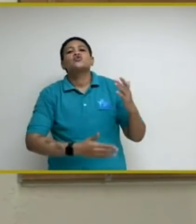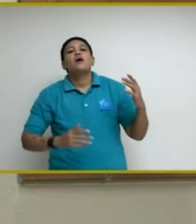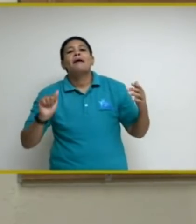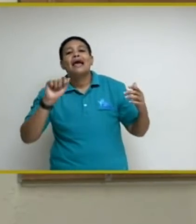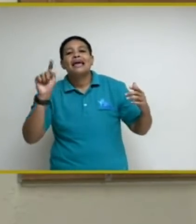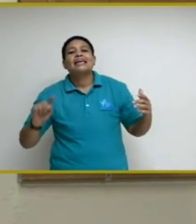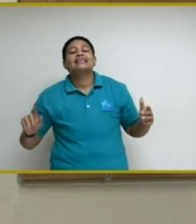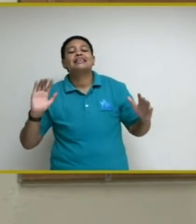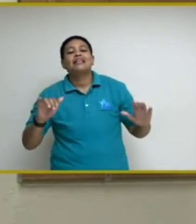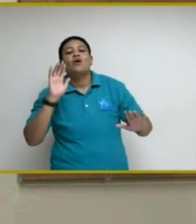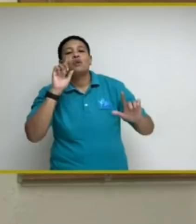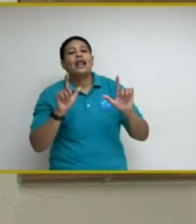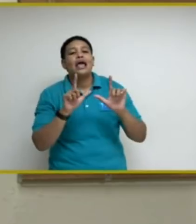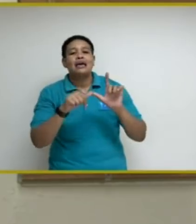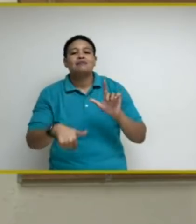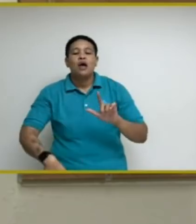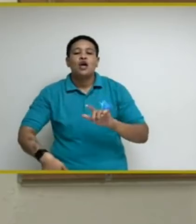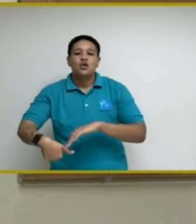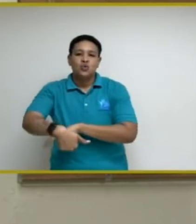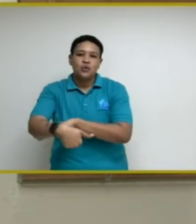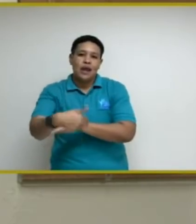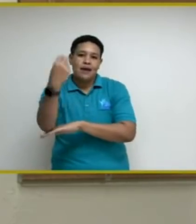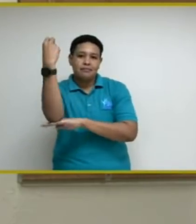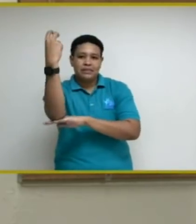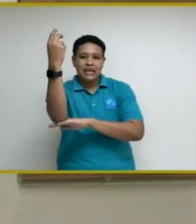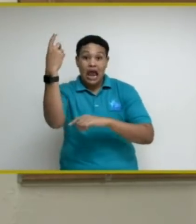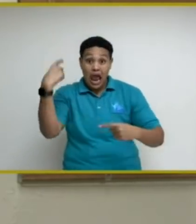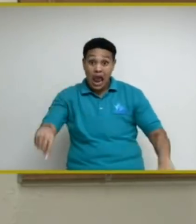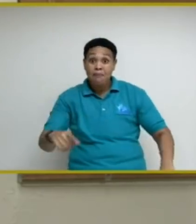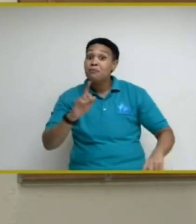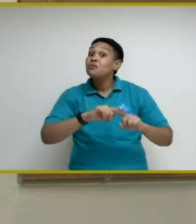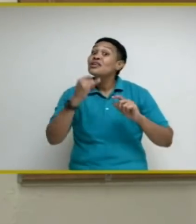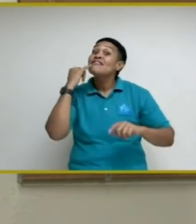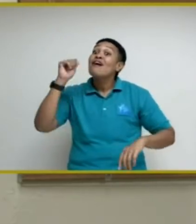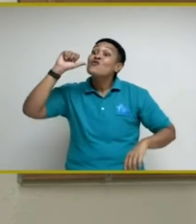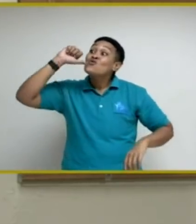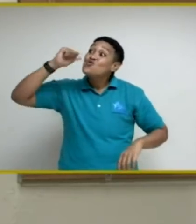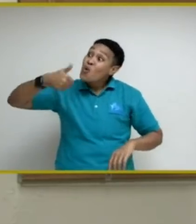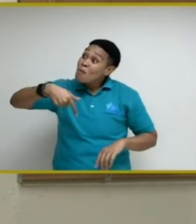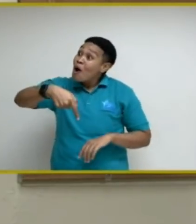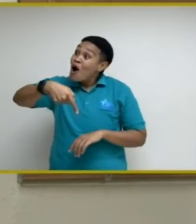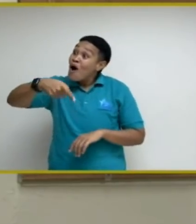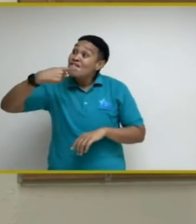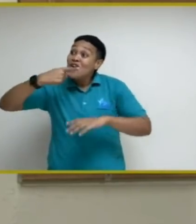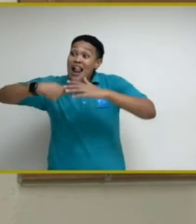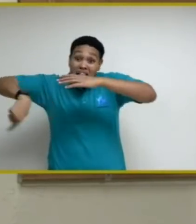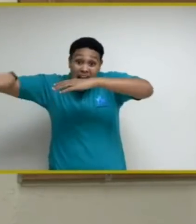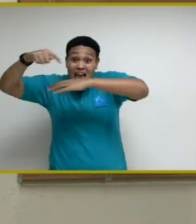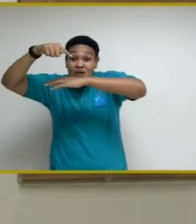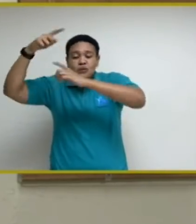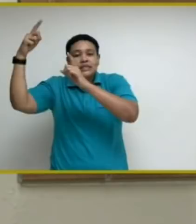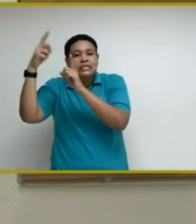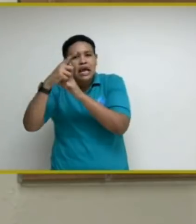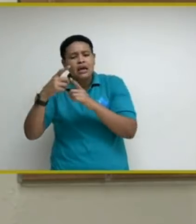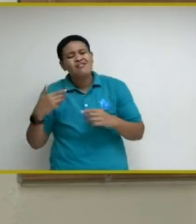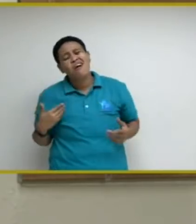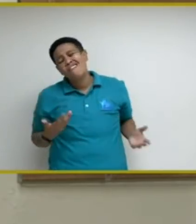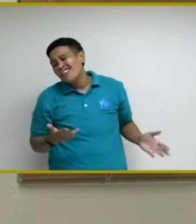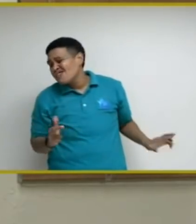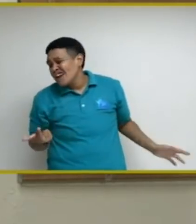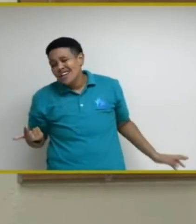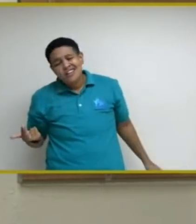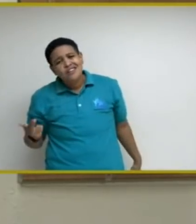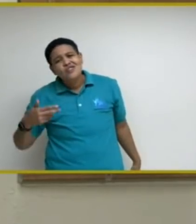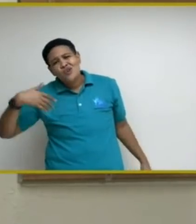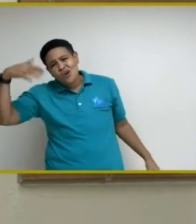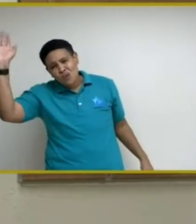those that would expire later on. But if you have a date for tomorrow, for next week, we have vaccines for you, so go